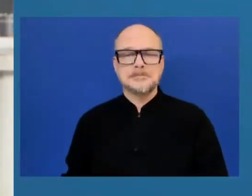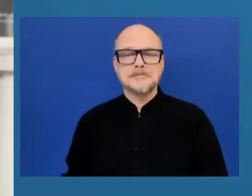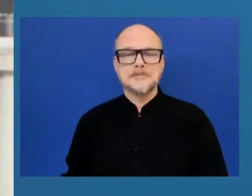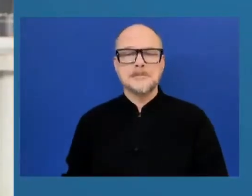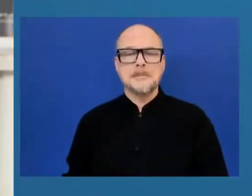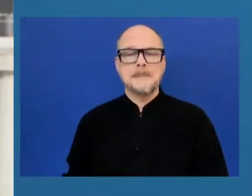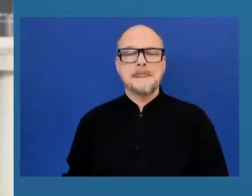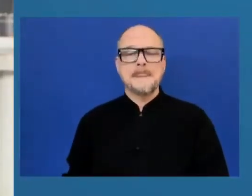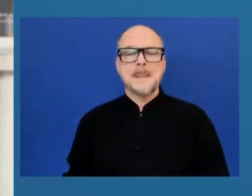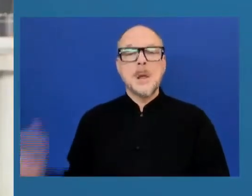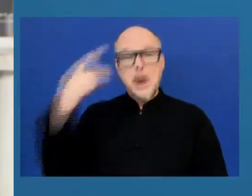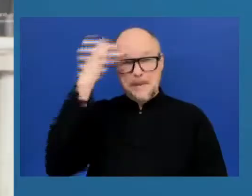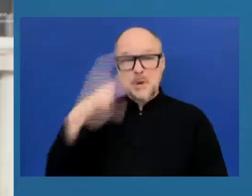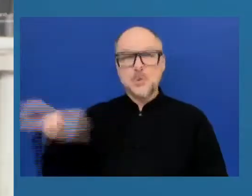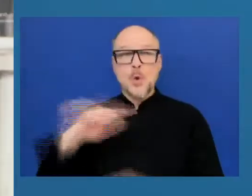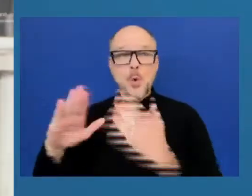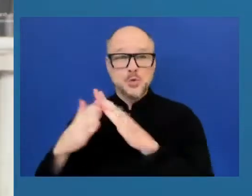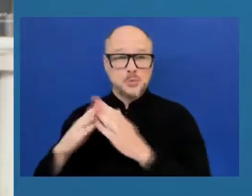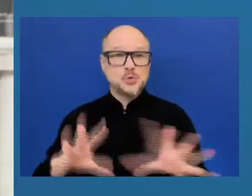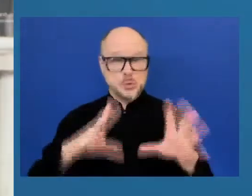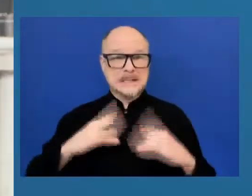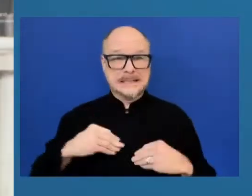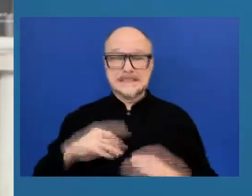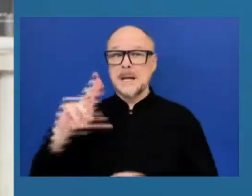long-term jobs. And the